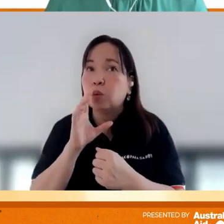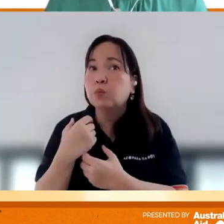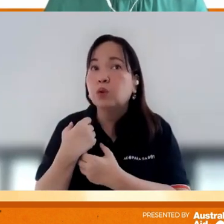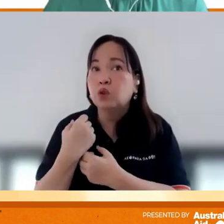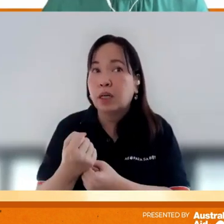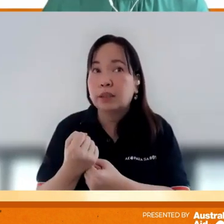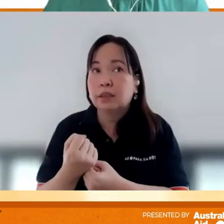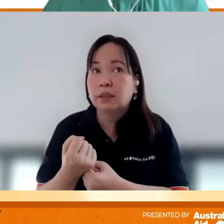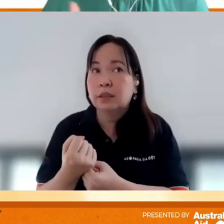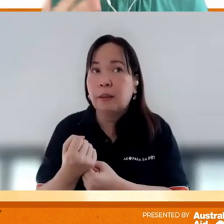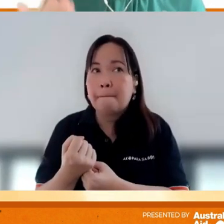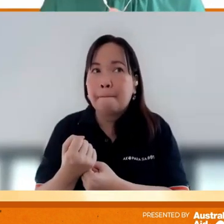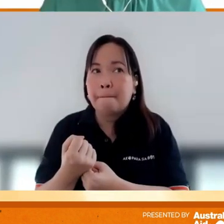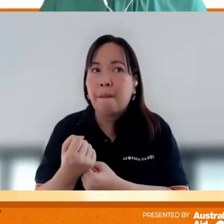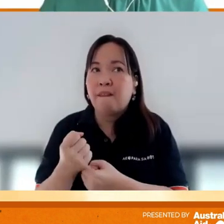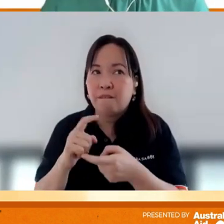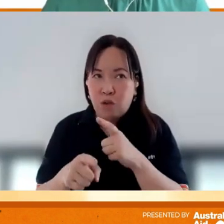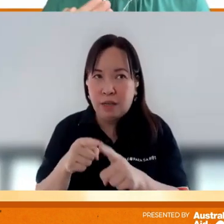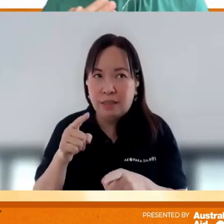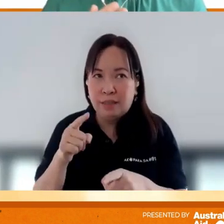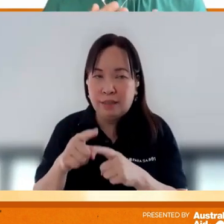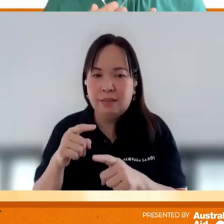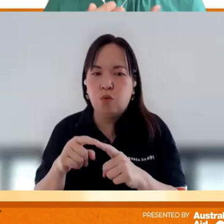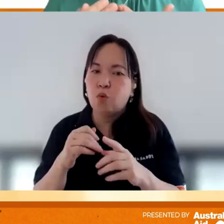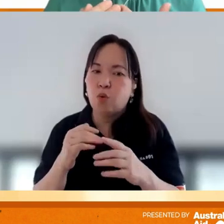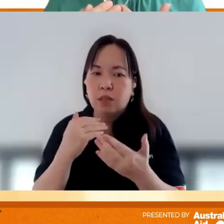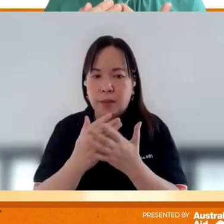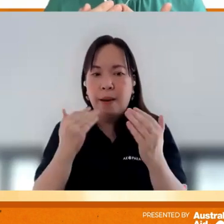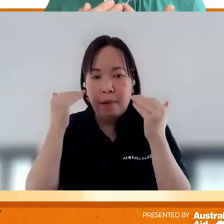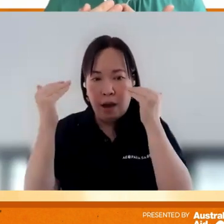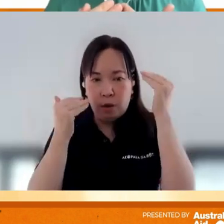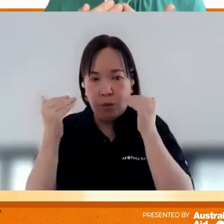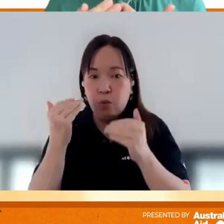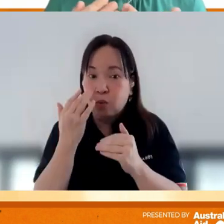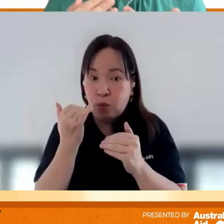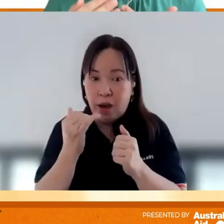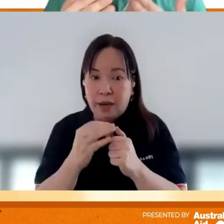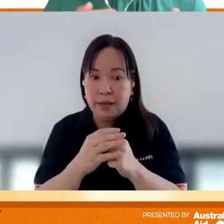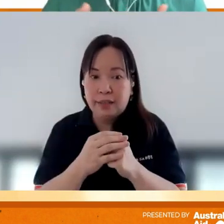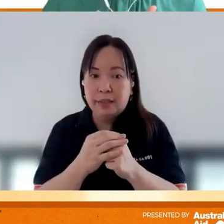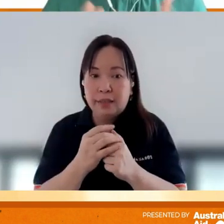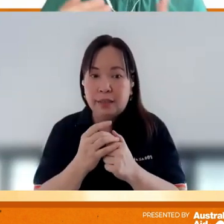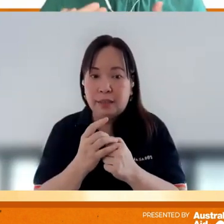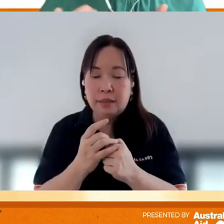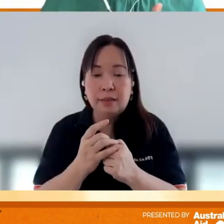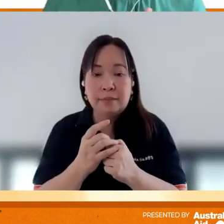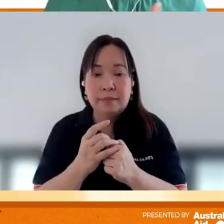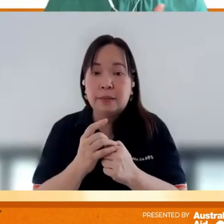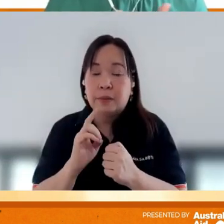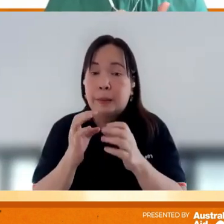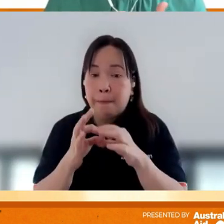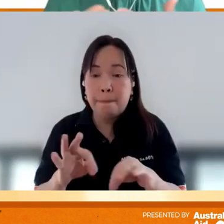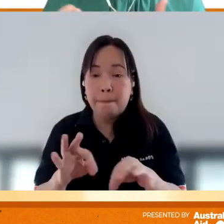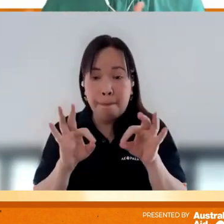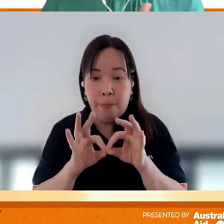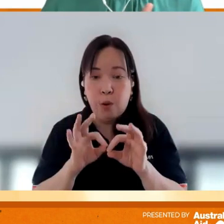friends or adults, no? Okay. Kasi 'di ba ang isang importanteng bagay na nasira with these abused